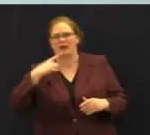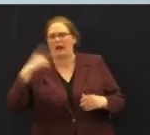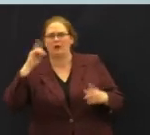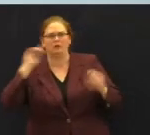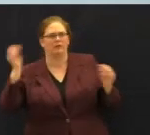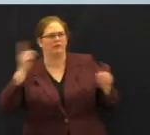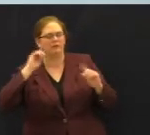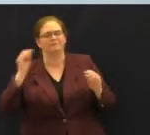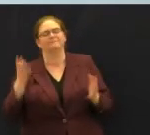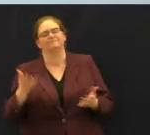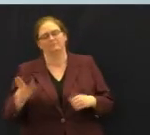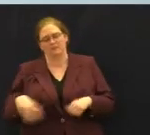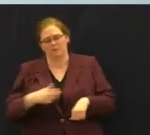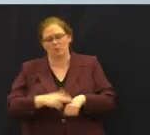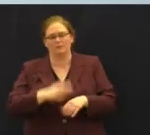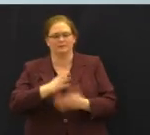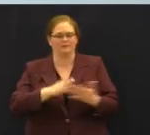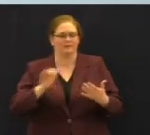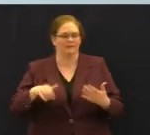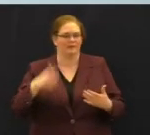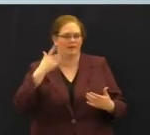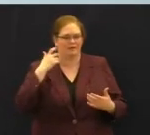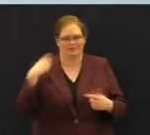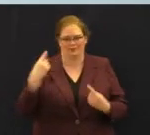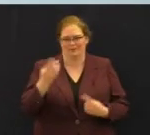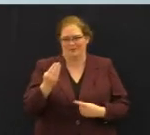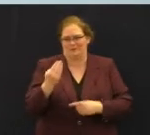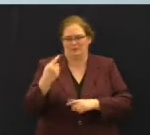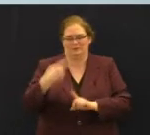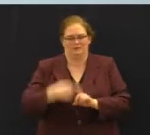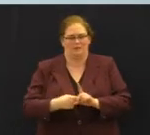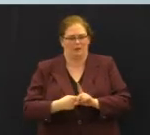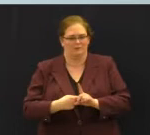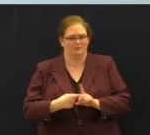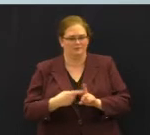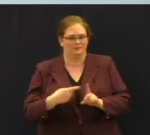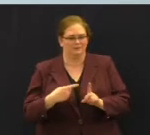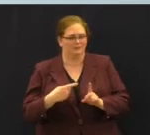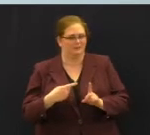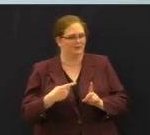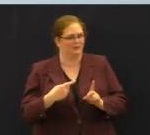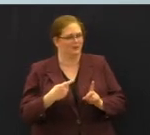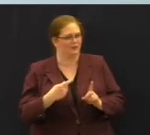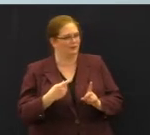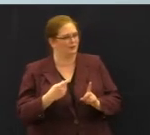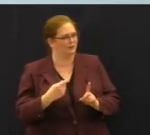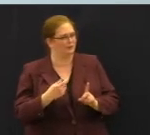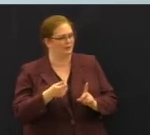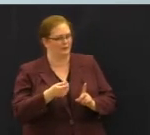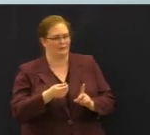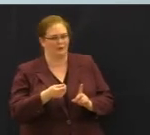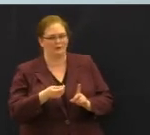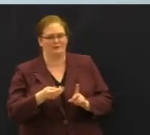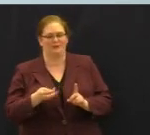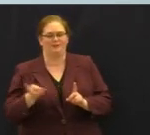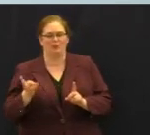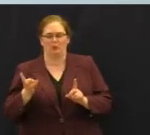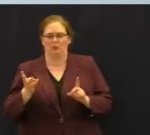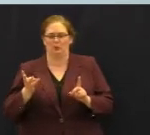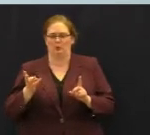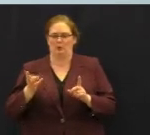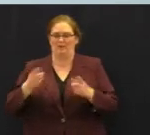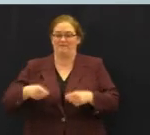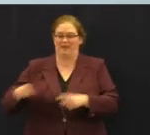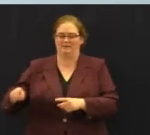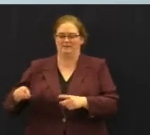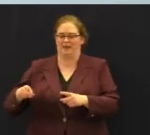that, of course, has to do with the fact that over the past 14 months, there have been a couple of things that have really stolen all the oxygen out of the room when it comes